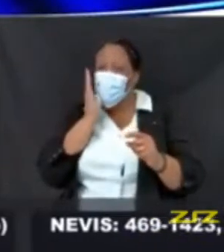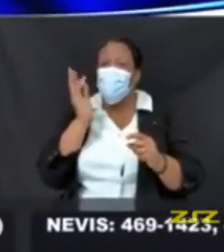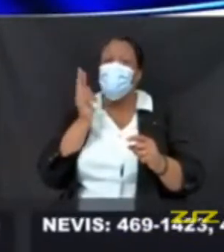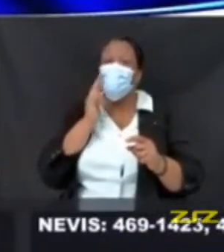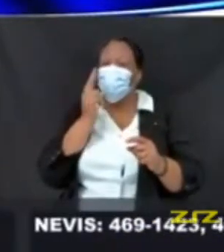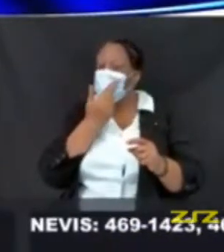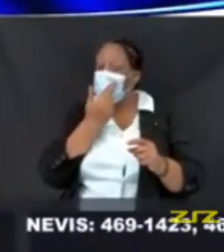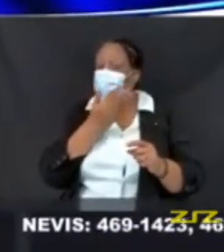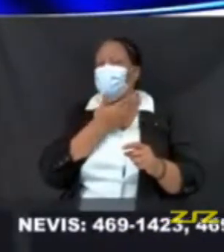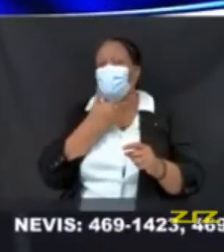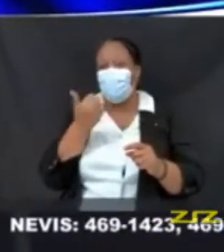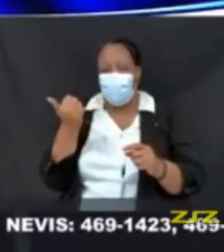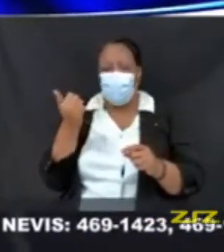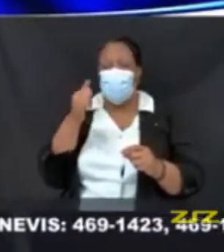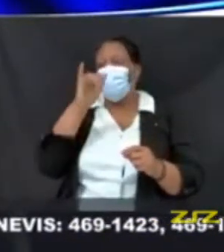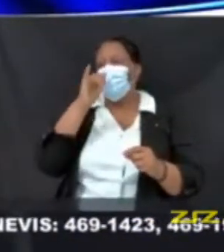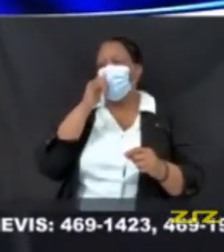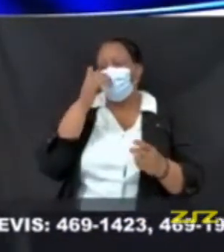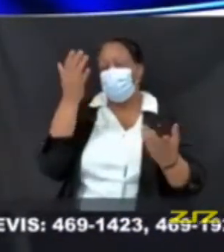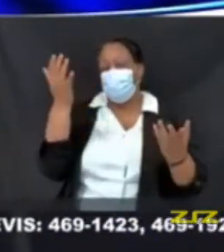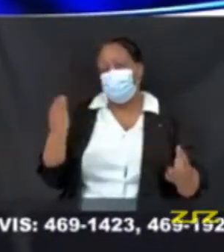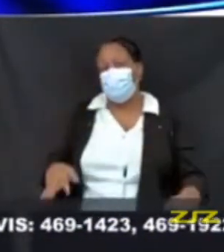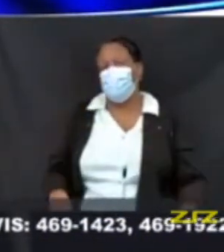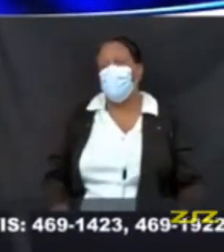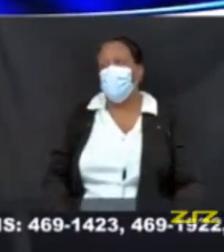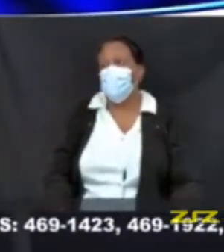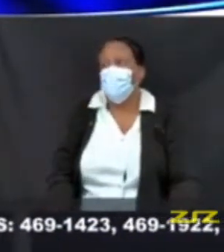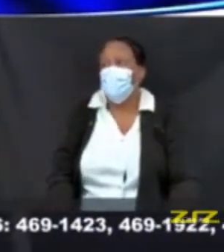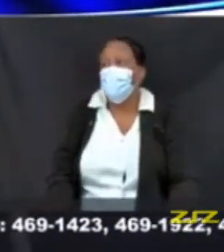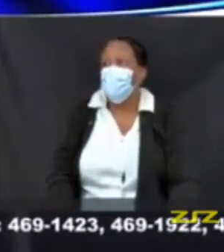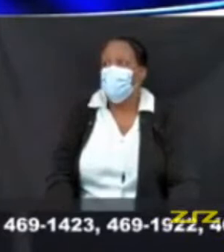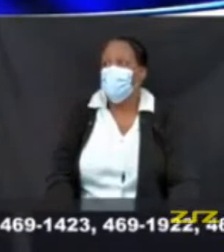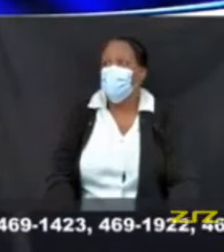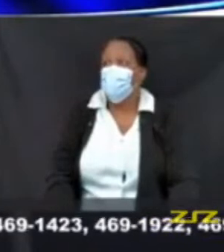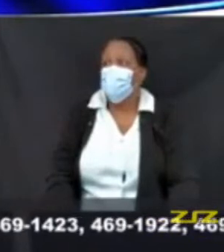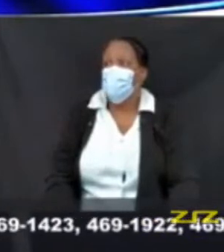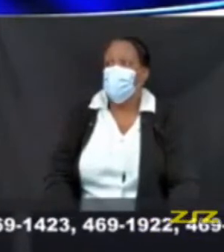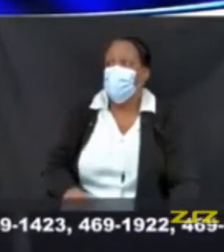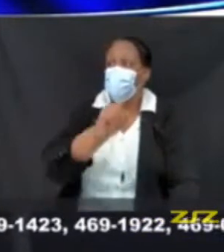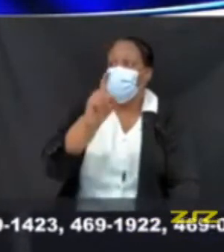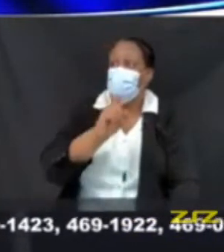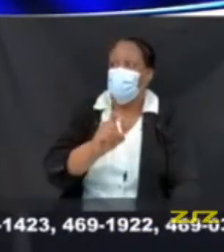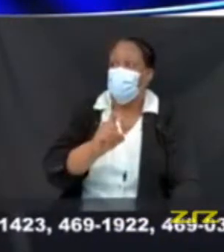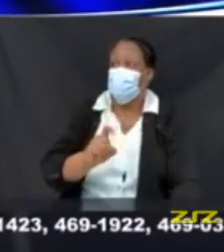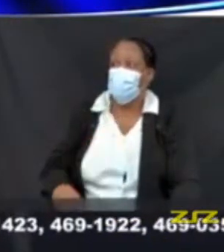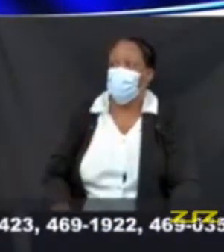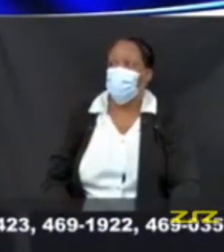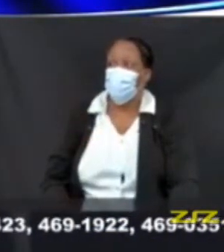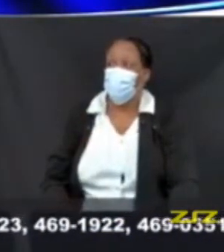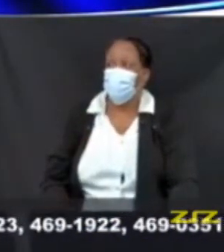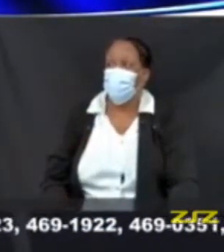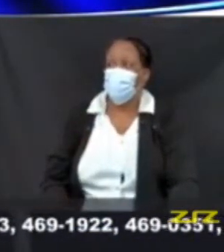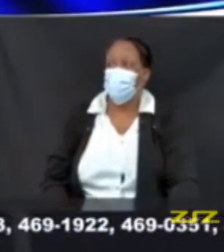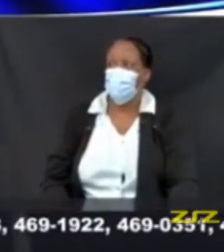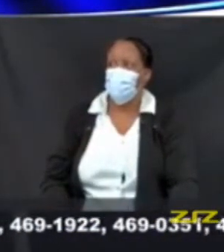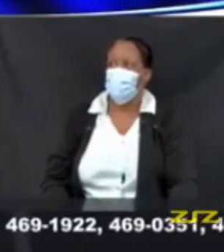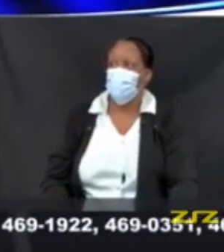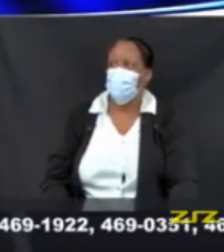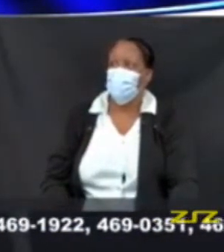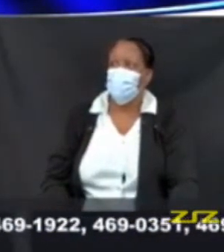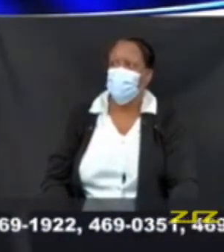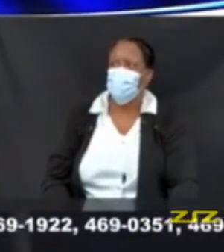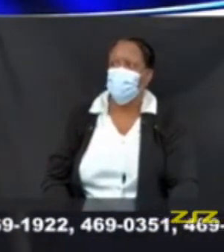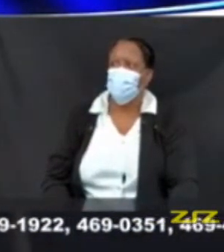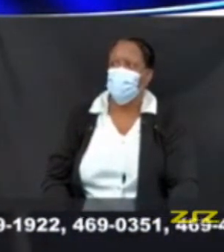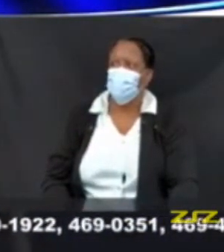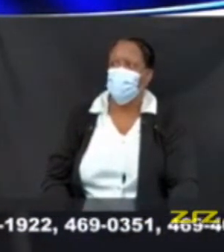Okay, next question. We are seeing some incidents where persons are being found dead in their homes, where persons just drop